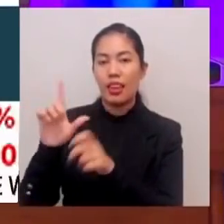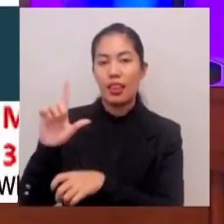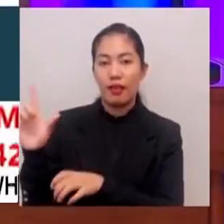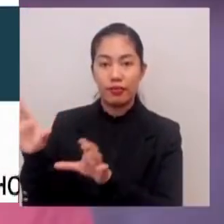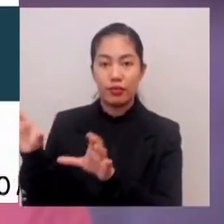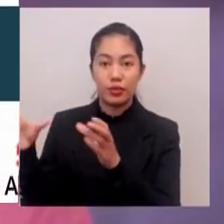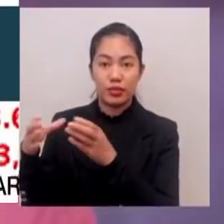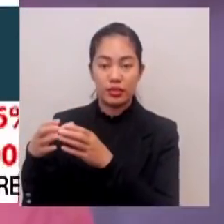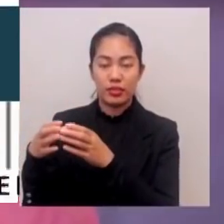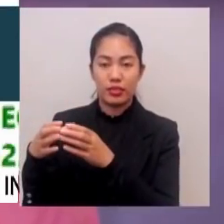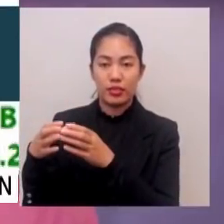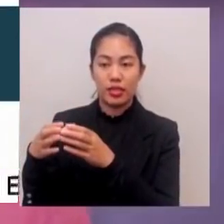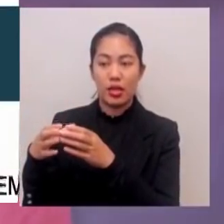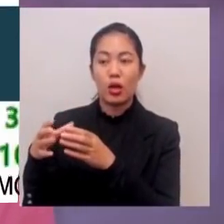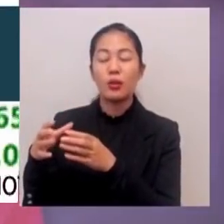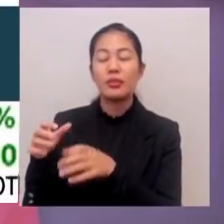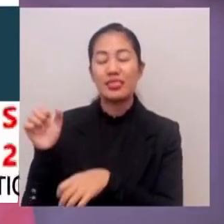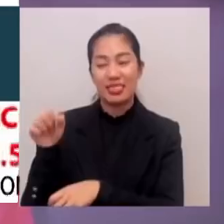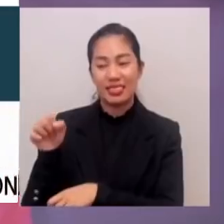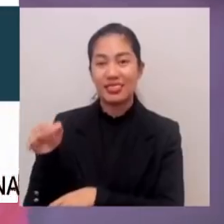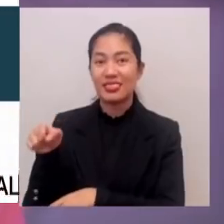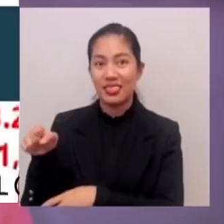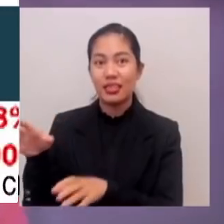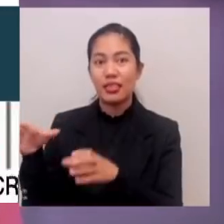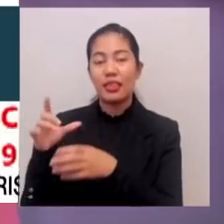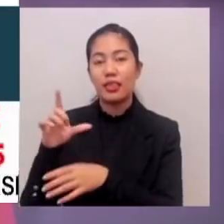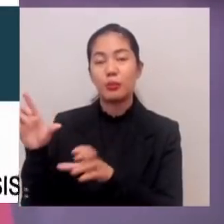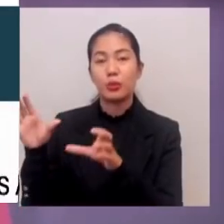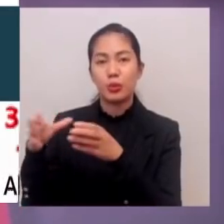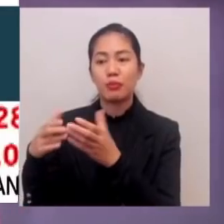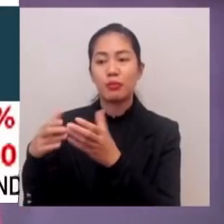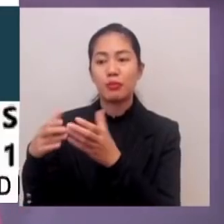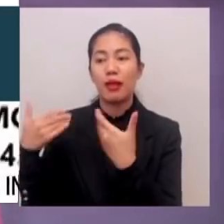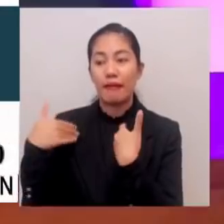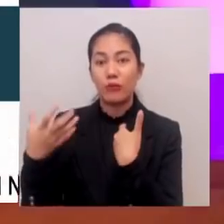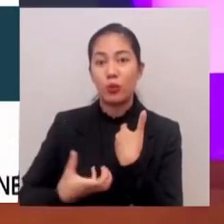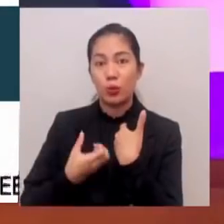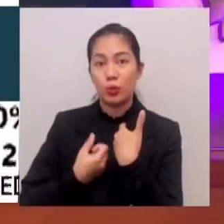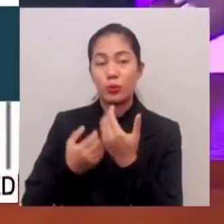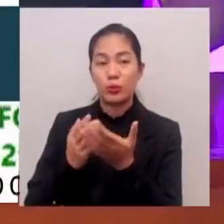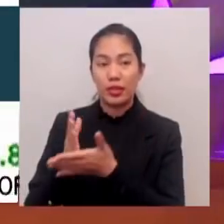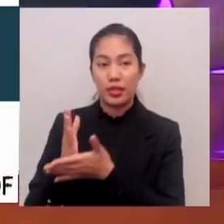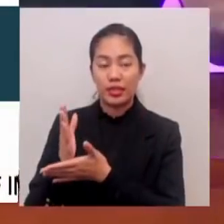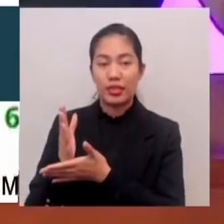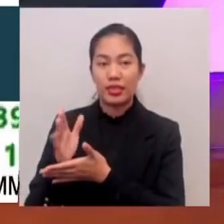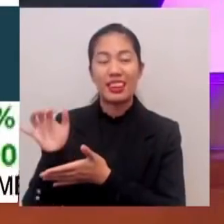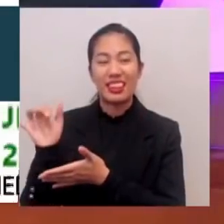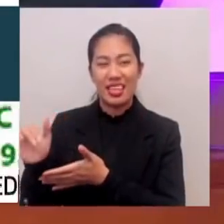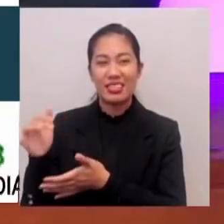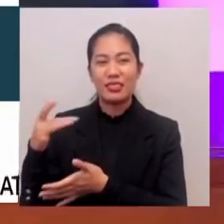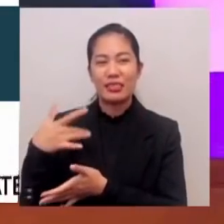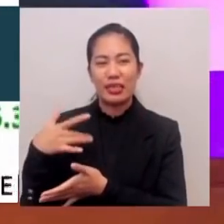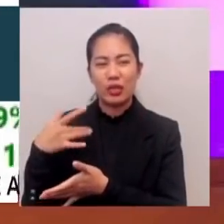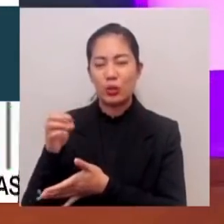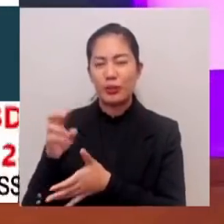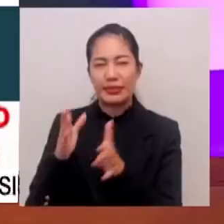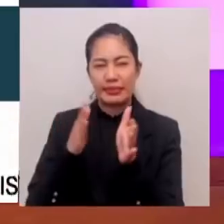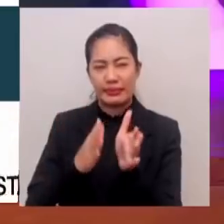left would definitely have their right. In fact, it is their tactical or